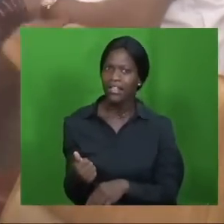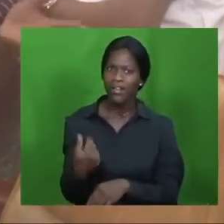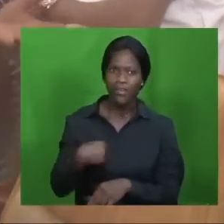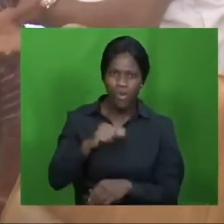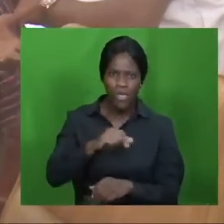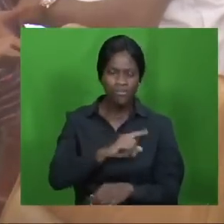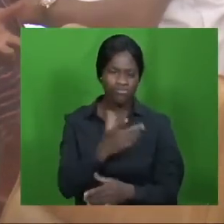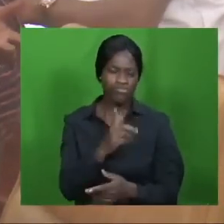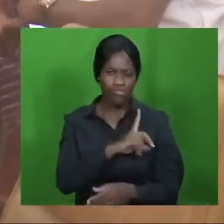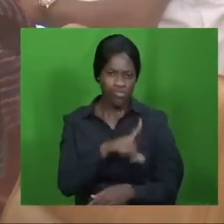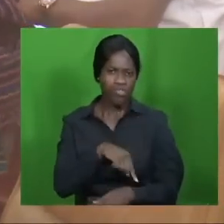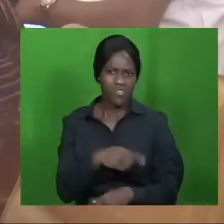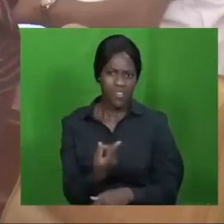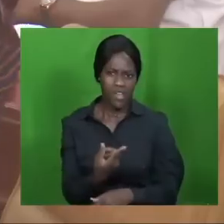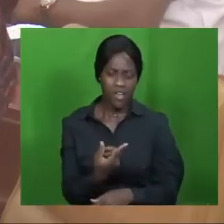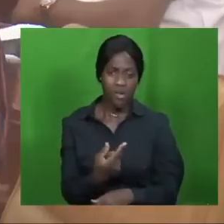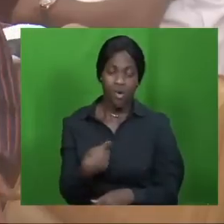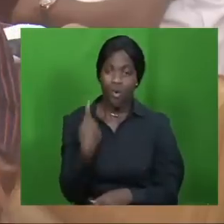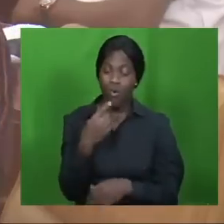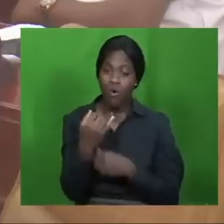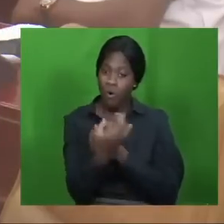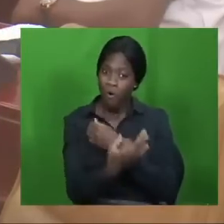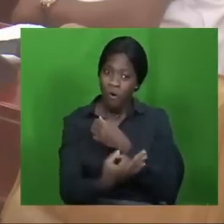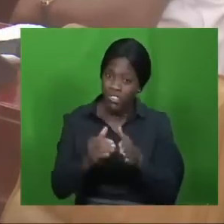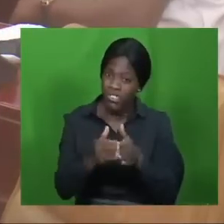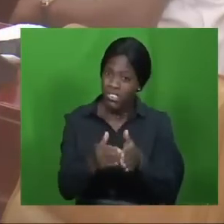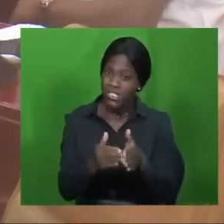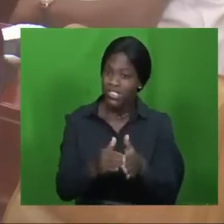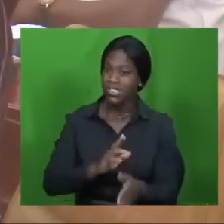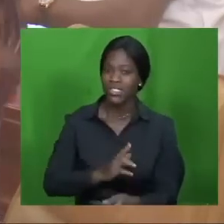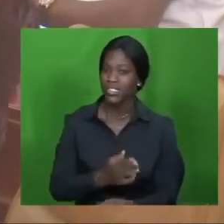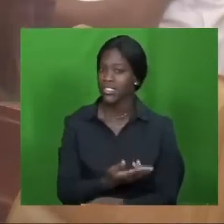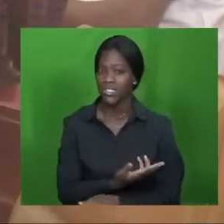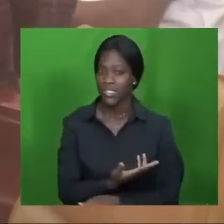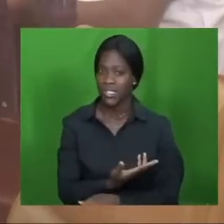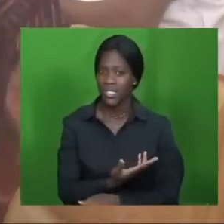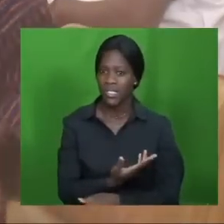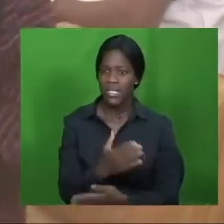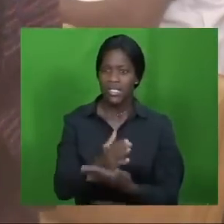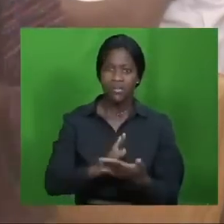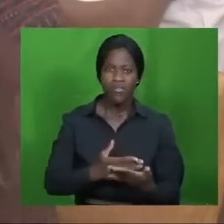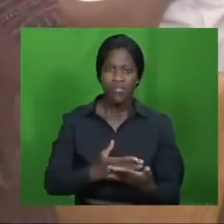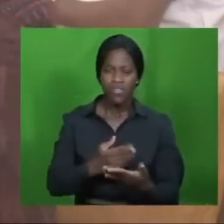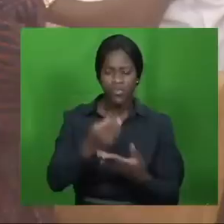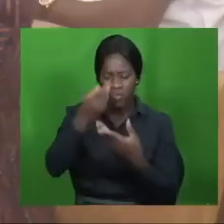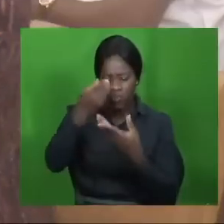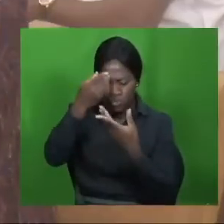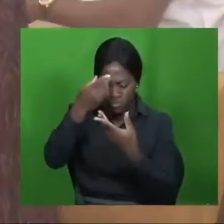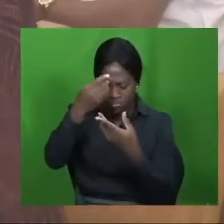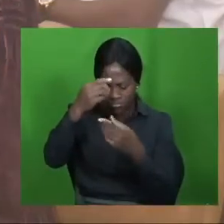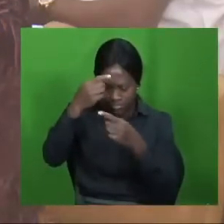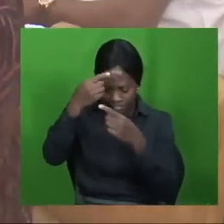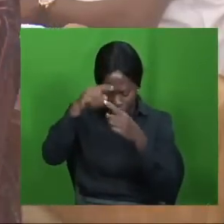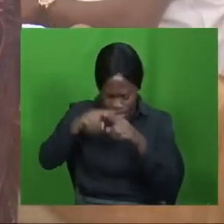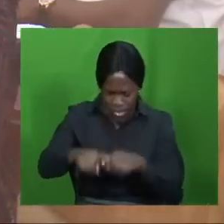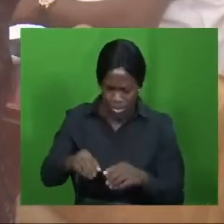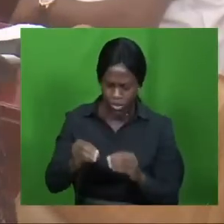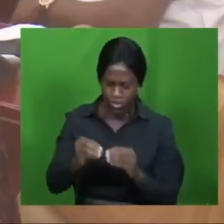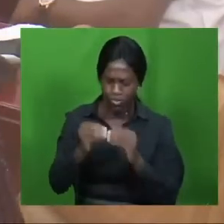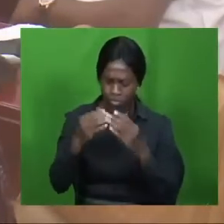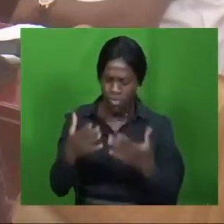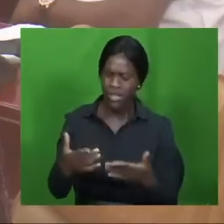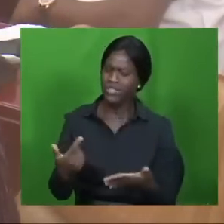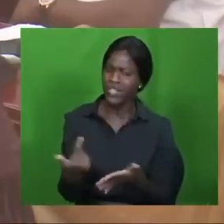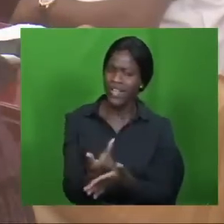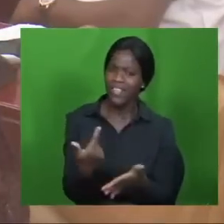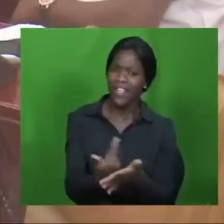this scenario. We are very nationalistic, or sometimes overly. We want our own made coach, we want a local coach and the rest of them. When